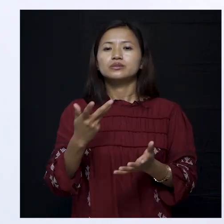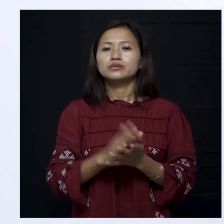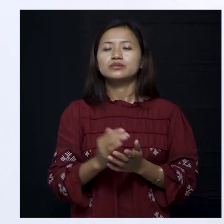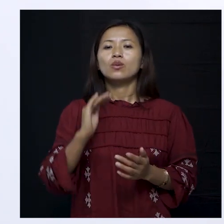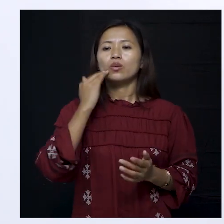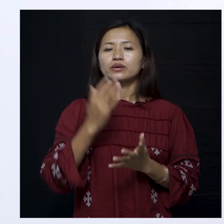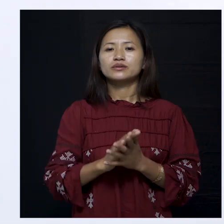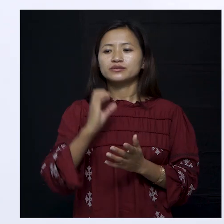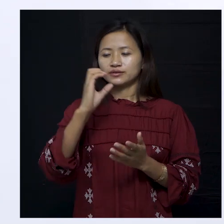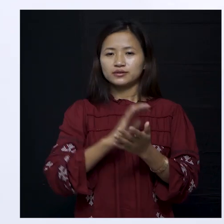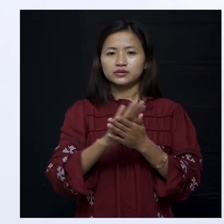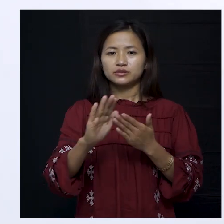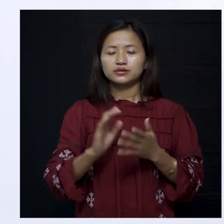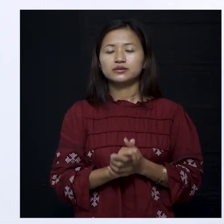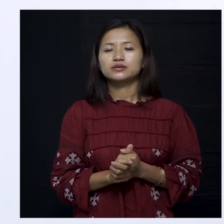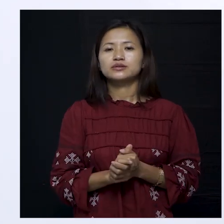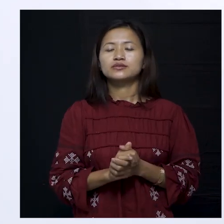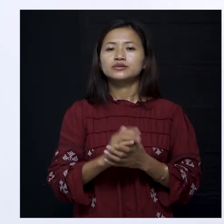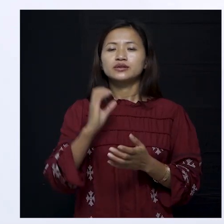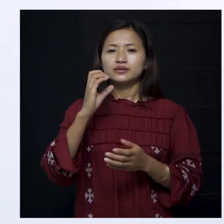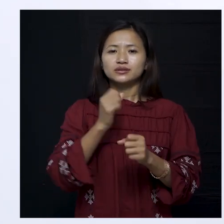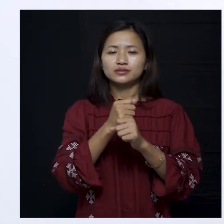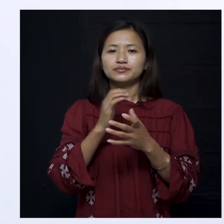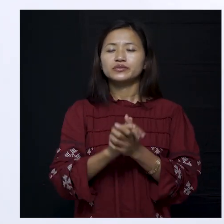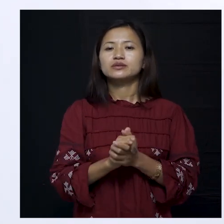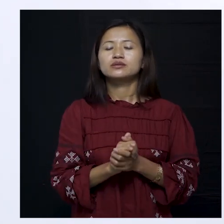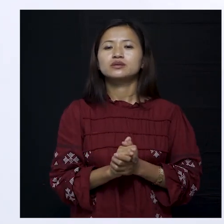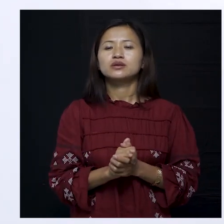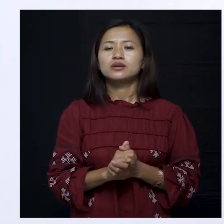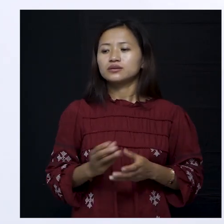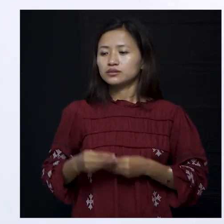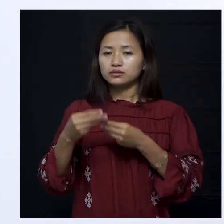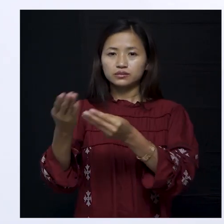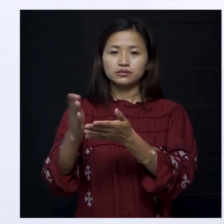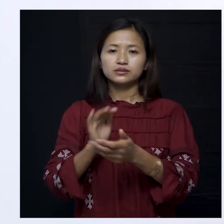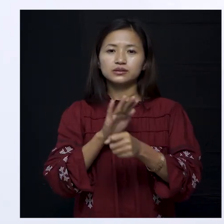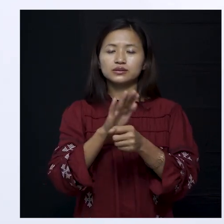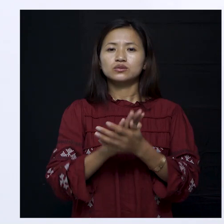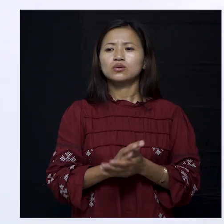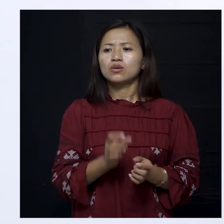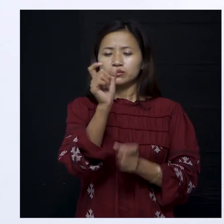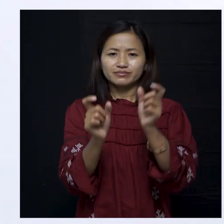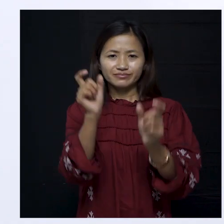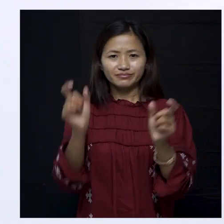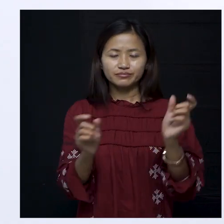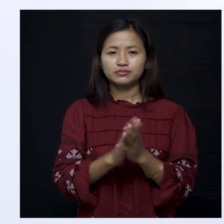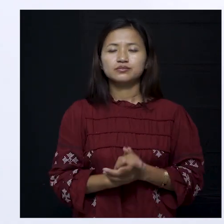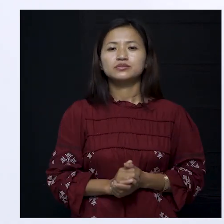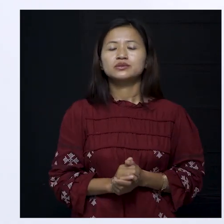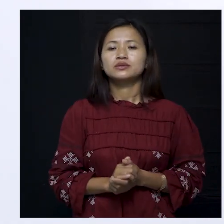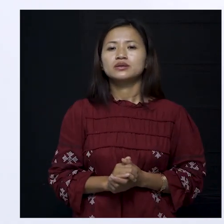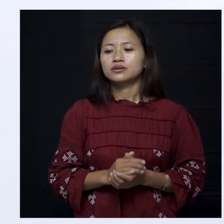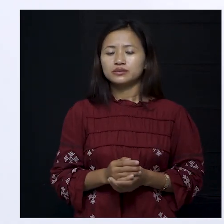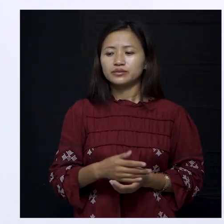we have the chief guest in any function, they will print out their speeches and send to the whole audience. If that is the case,